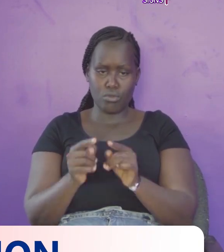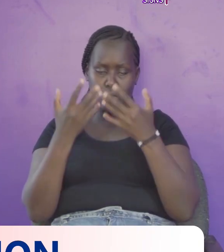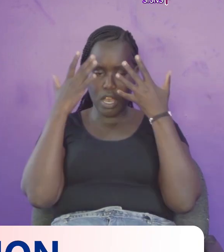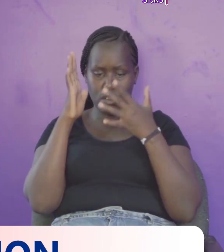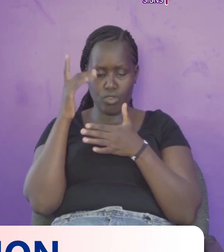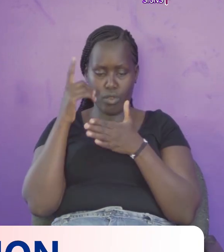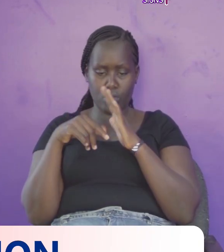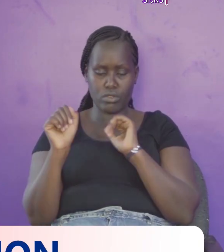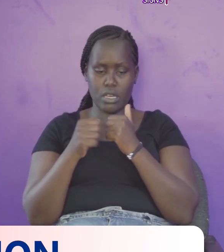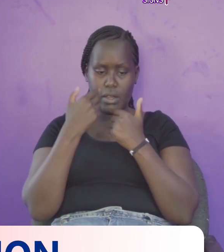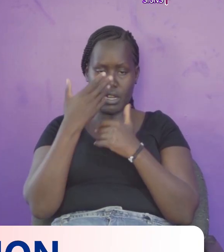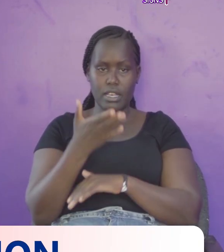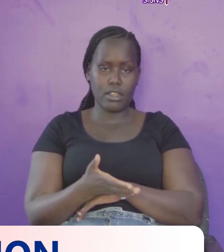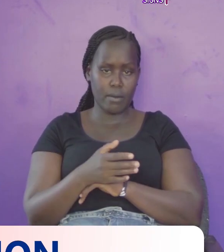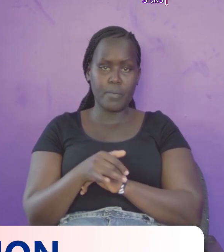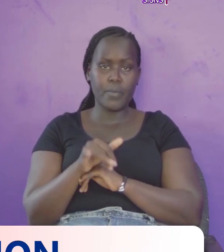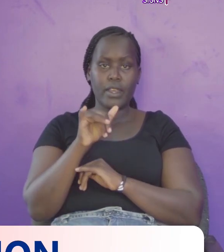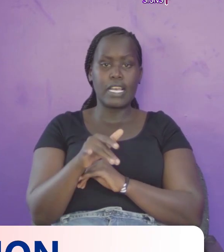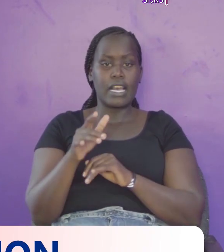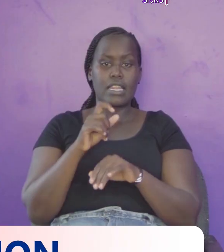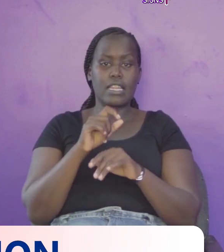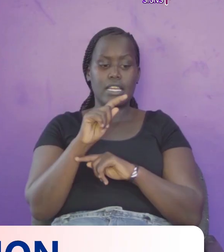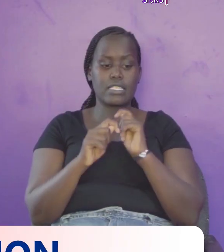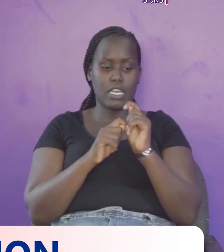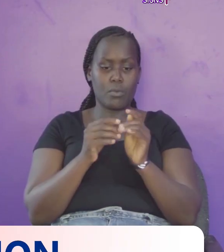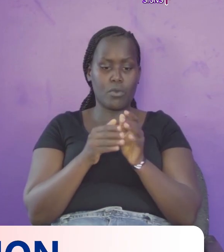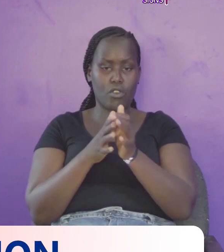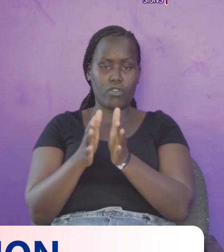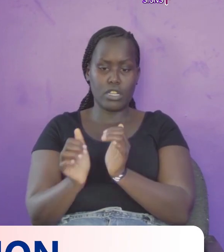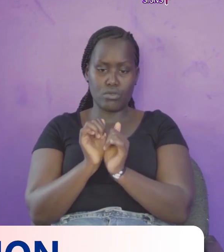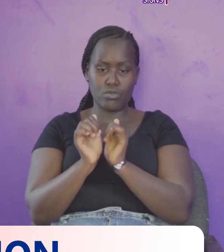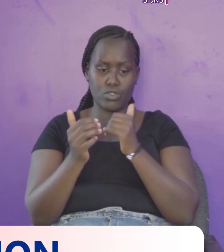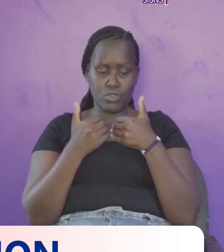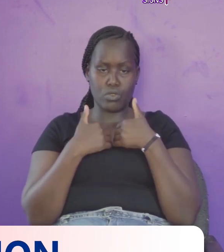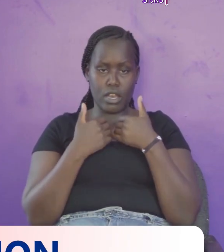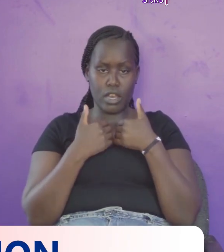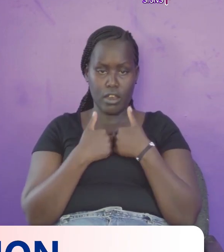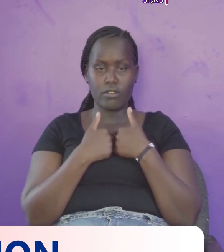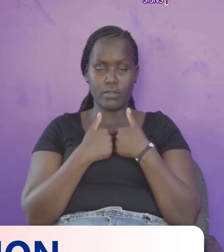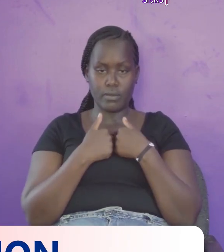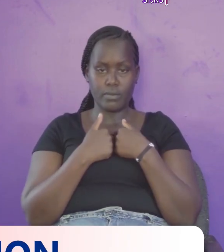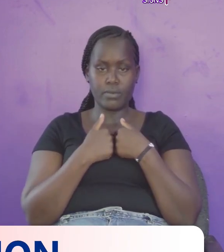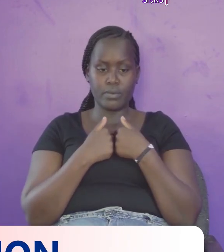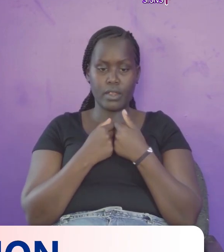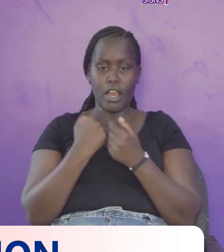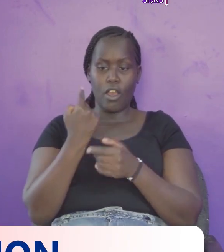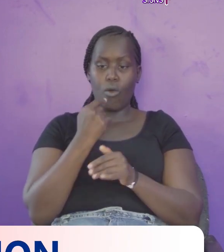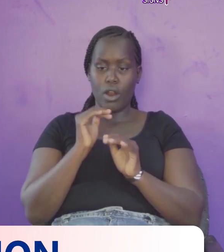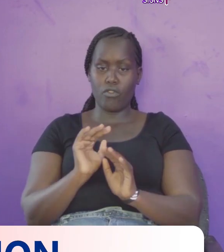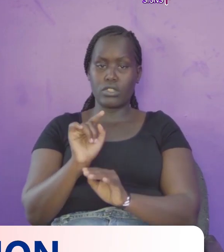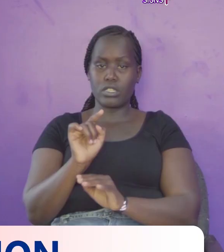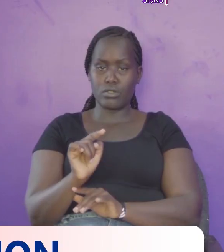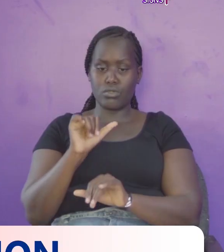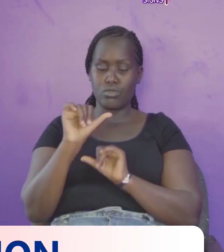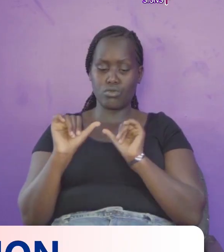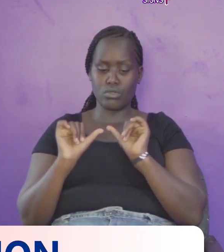Yes. So those are the kind of leaders that we have, and therefore to have such a kind of a leader, it only forces you to also surround yourself